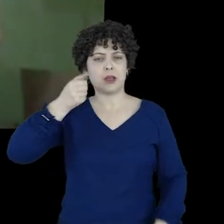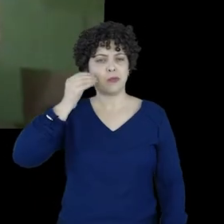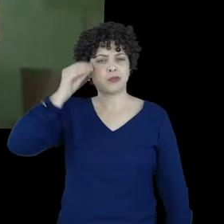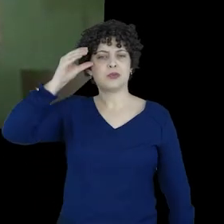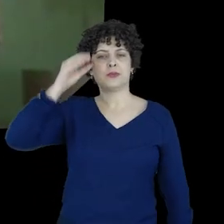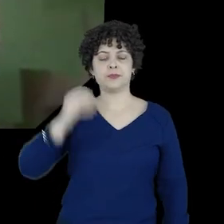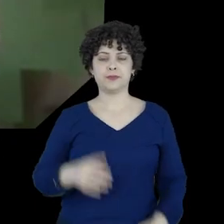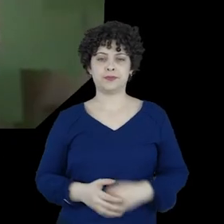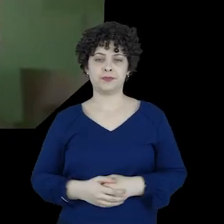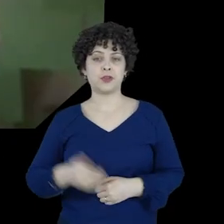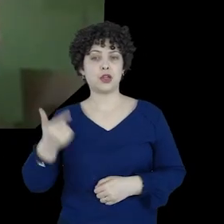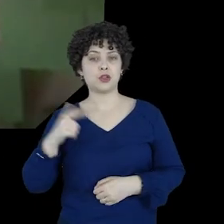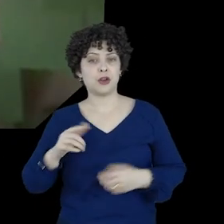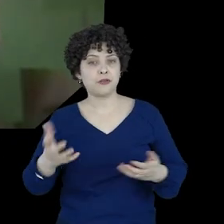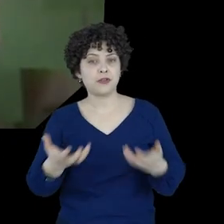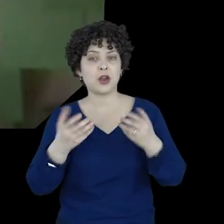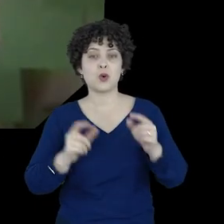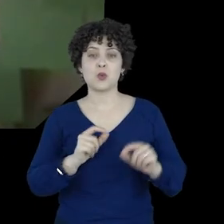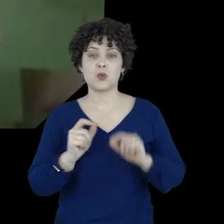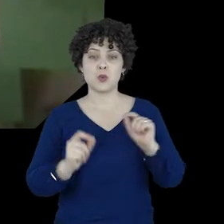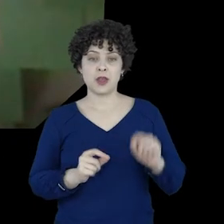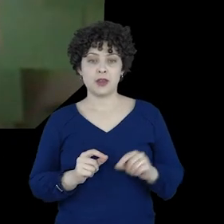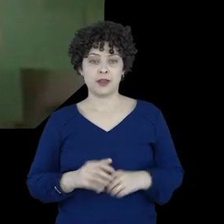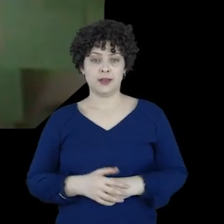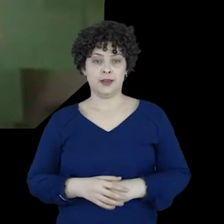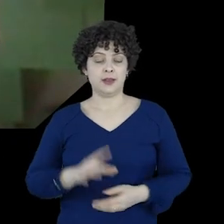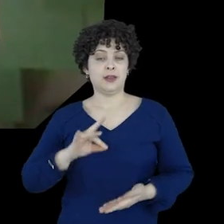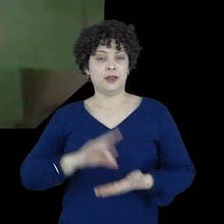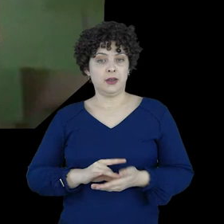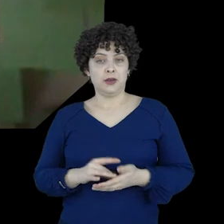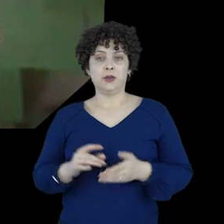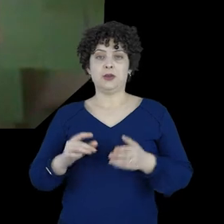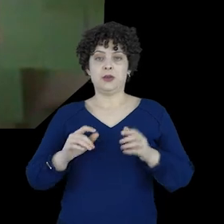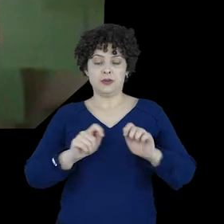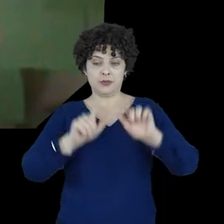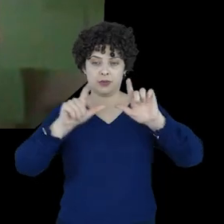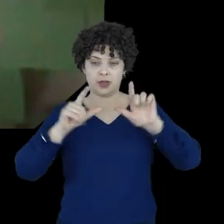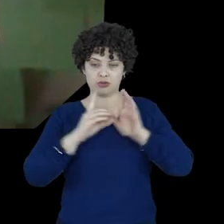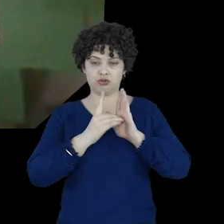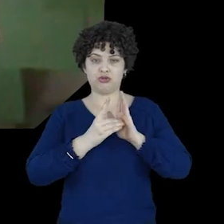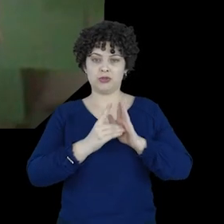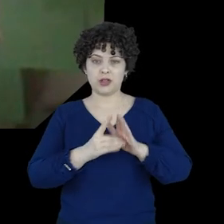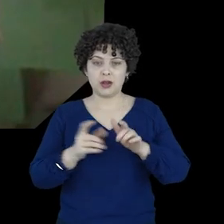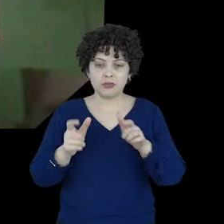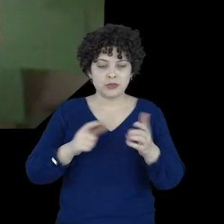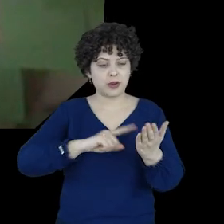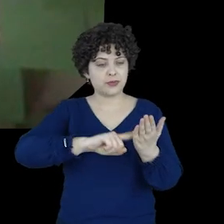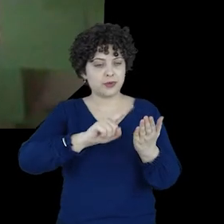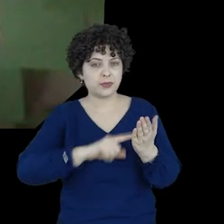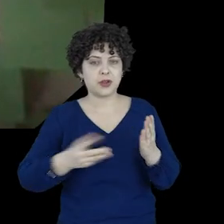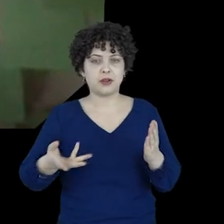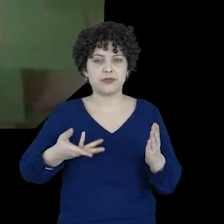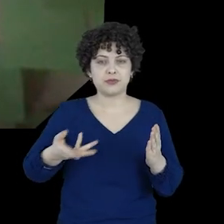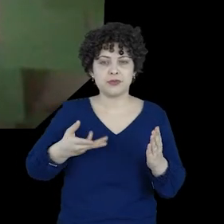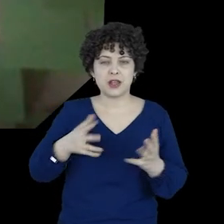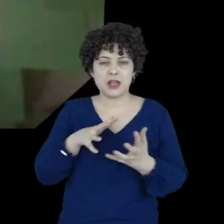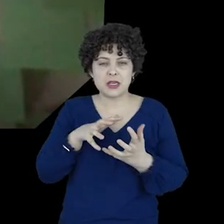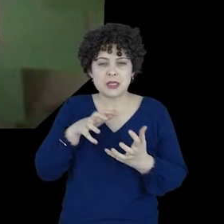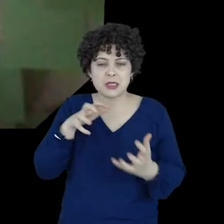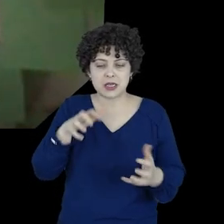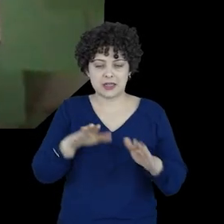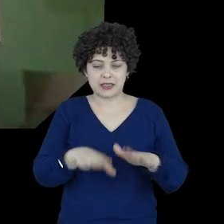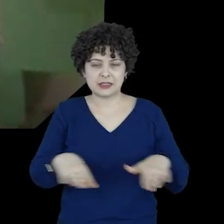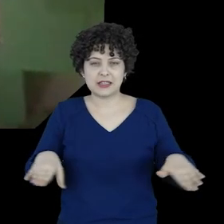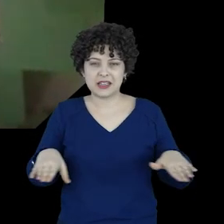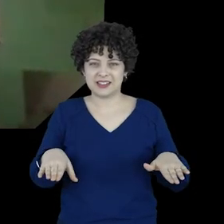And again, one thing I would like to emphasize on is the fact that the digital space has accelerated the aging process of